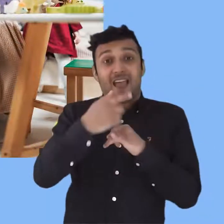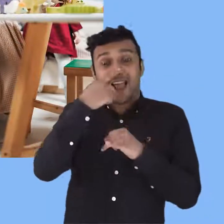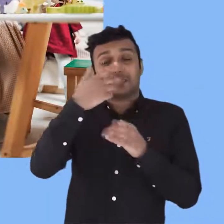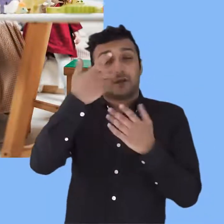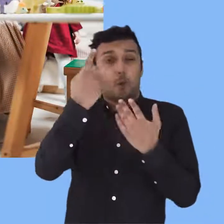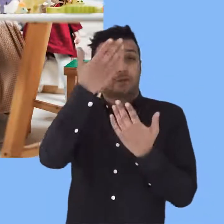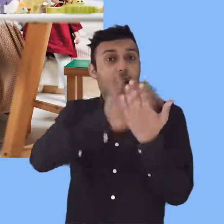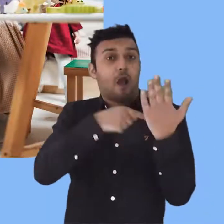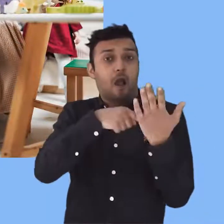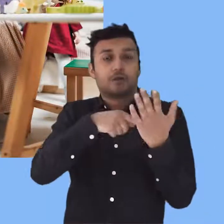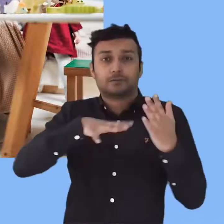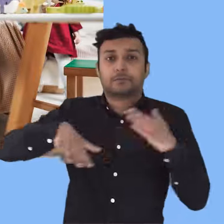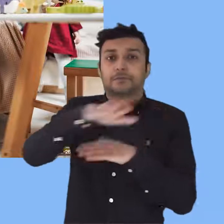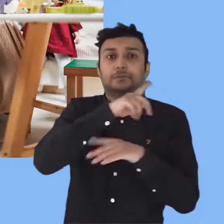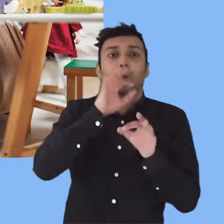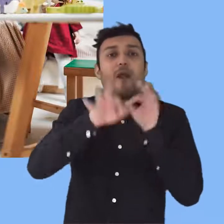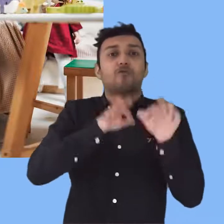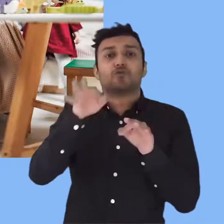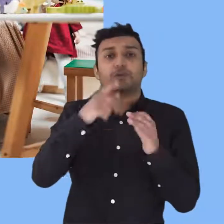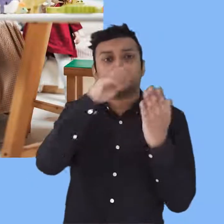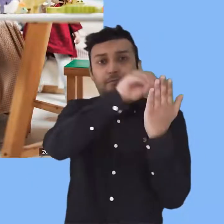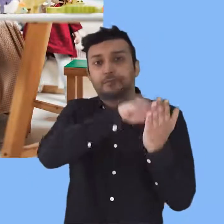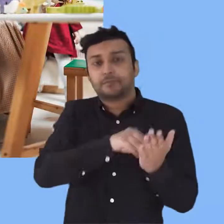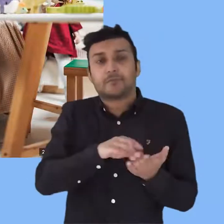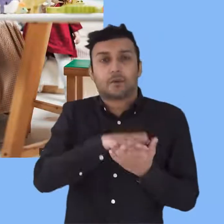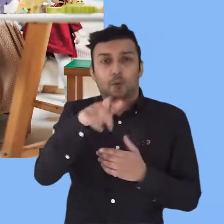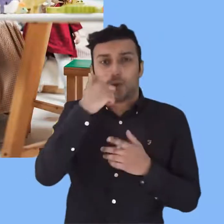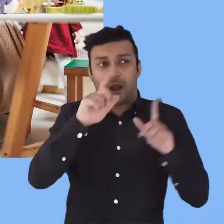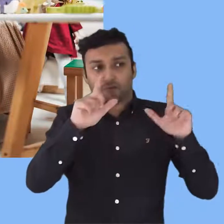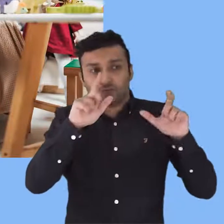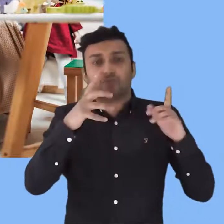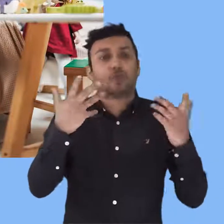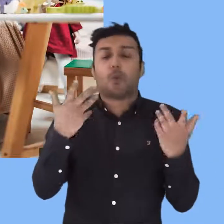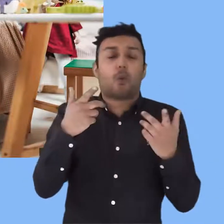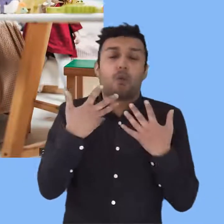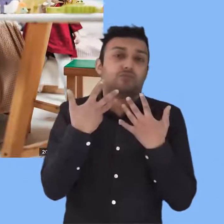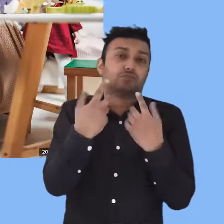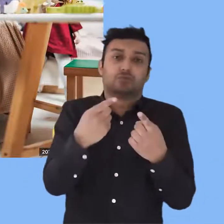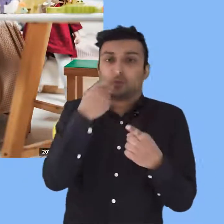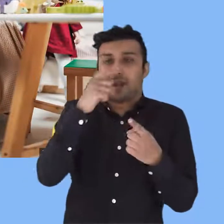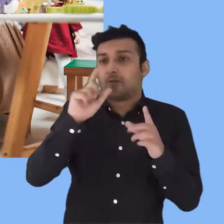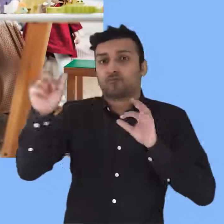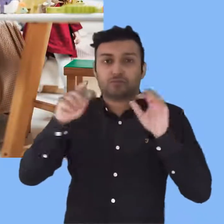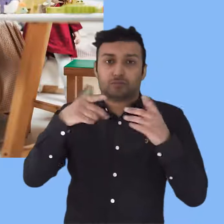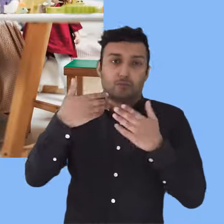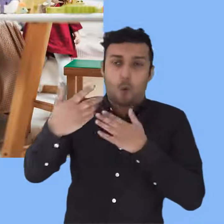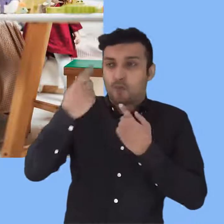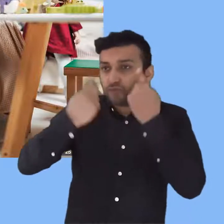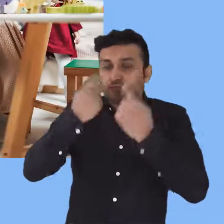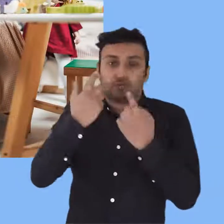those reflective questions together that you can screenshot or take a photo of and go away and work on